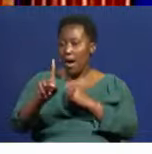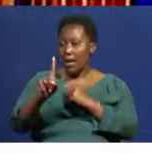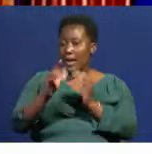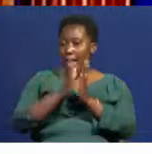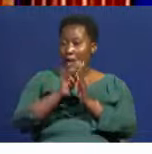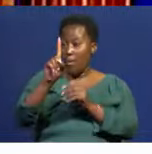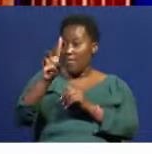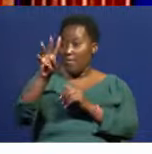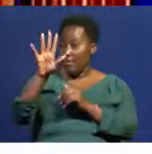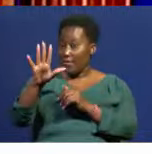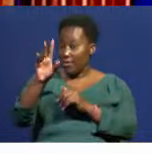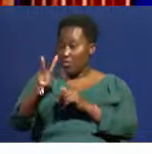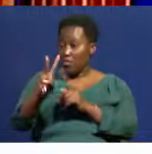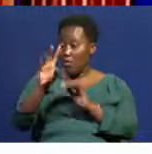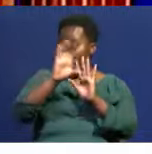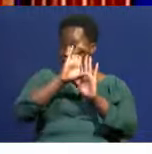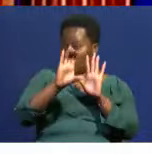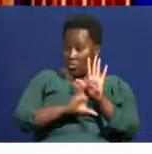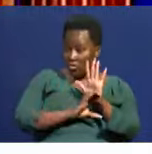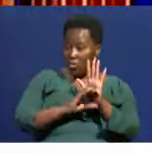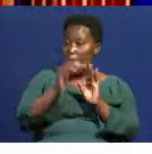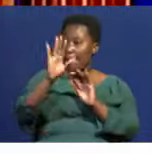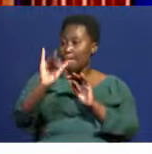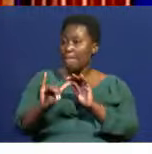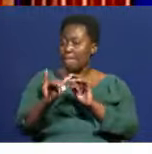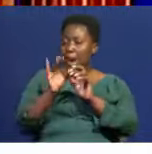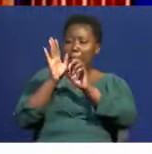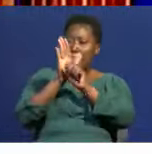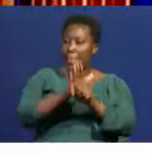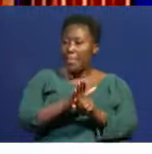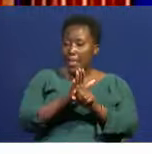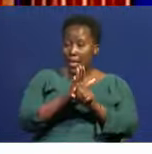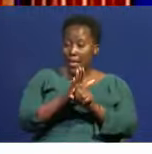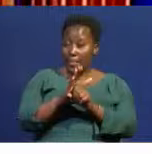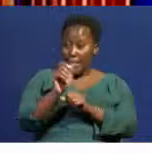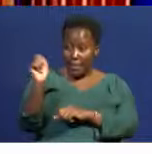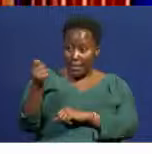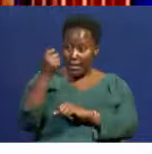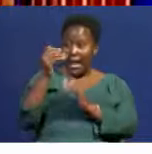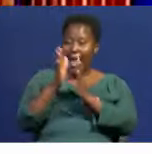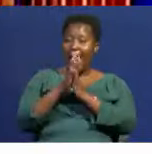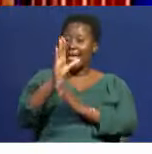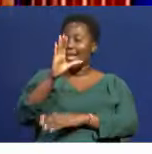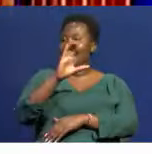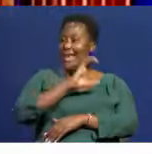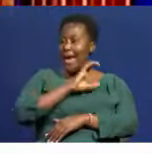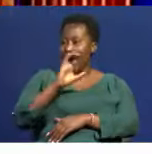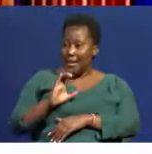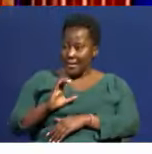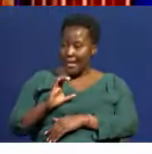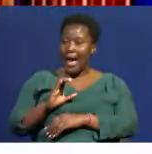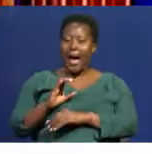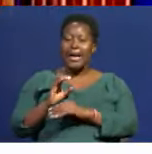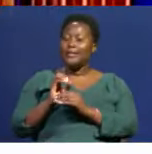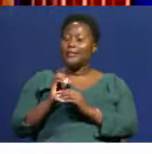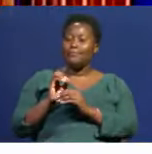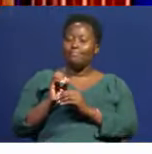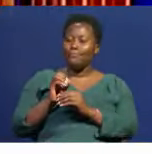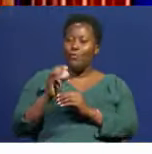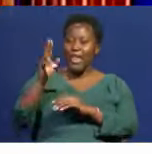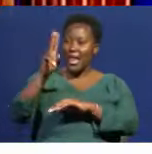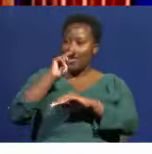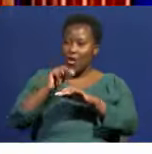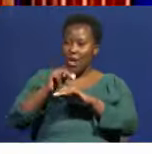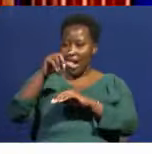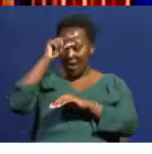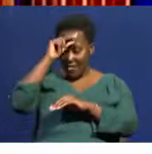and 152(1) of the Constitution by undermining the President and the Cabinet and the effective discharge of the National